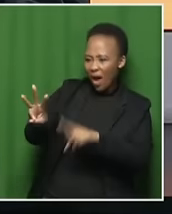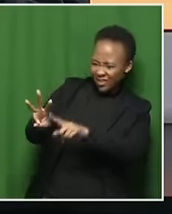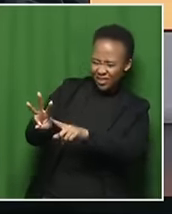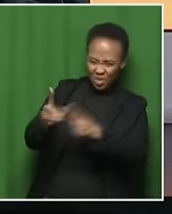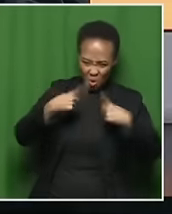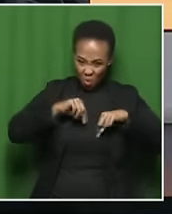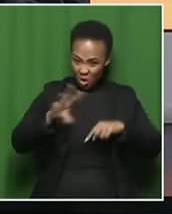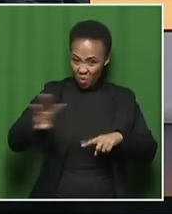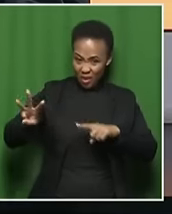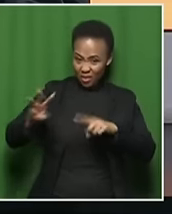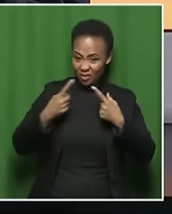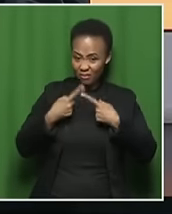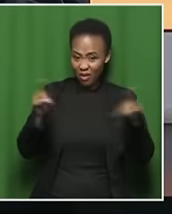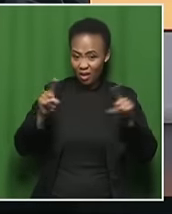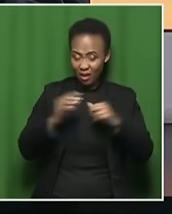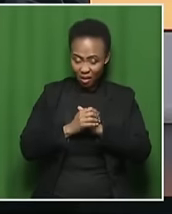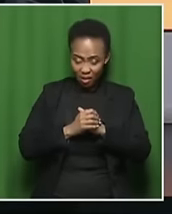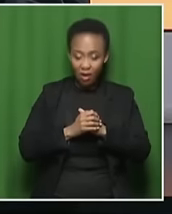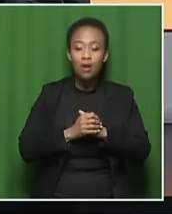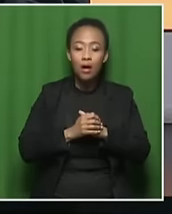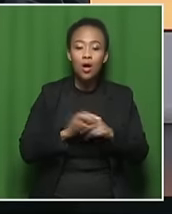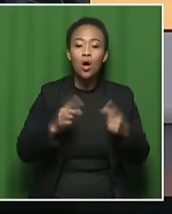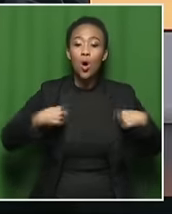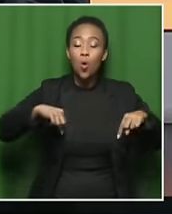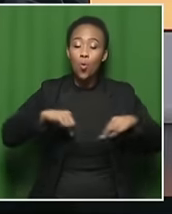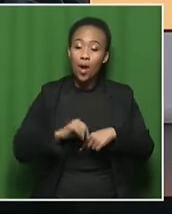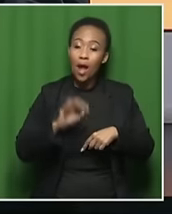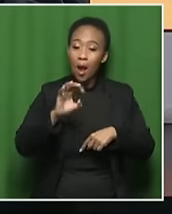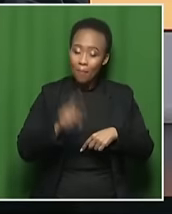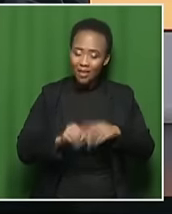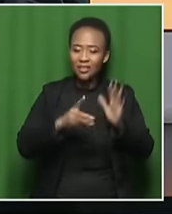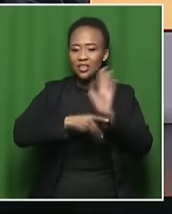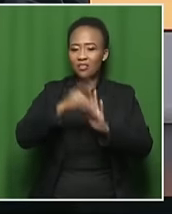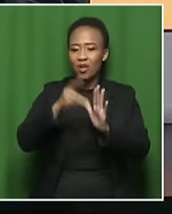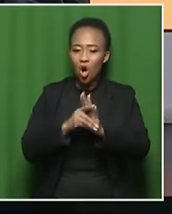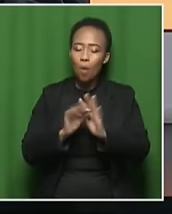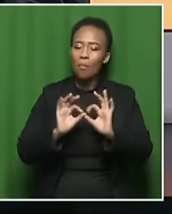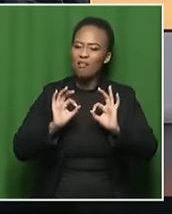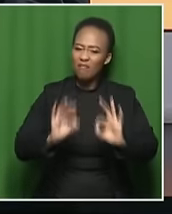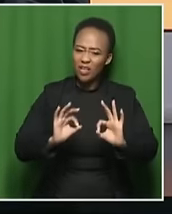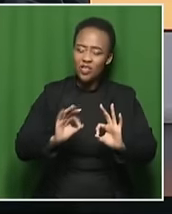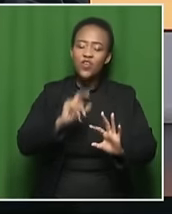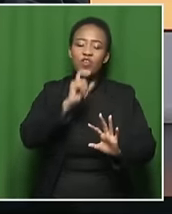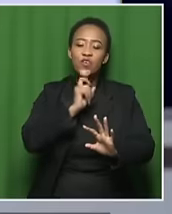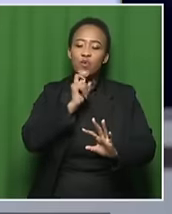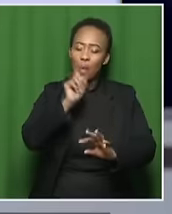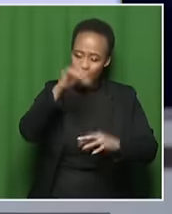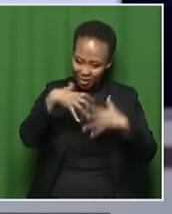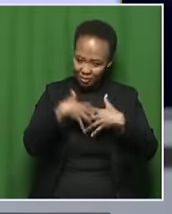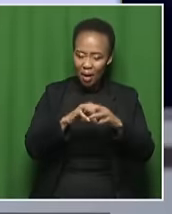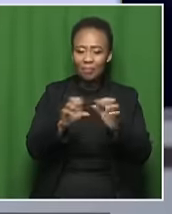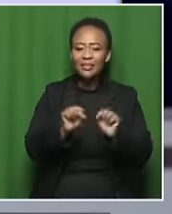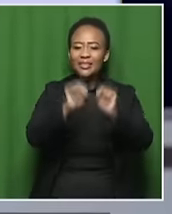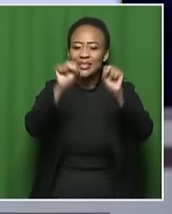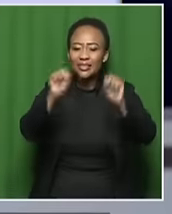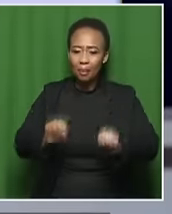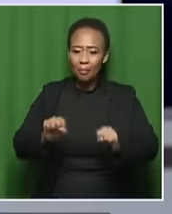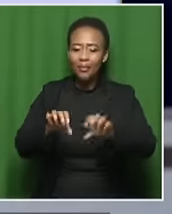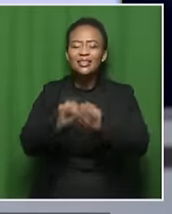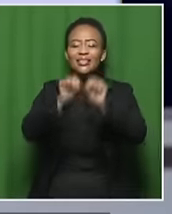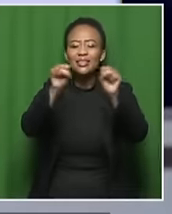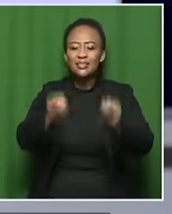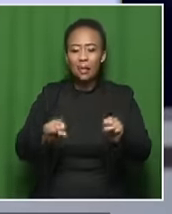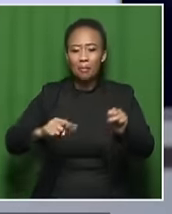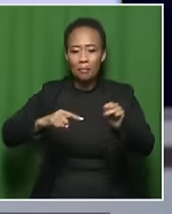to have what we call a fit for use. Create a system that actually takes